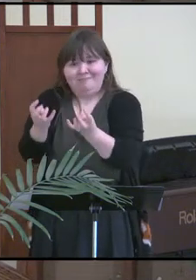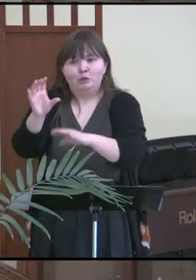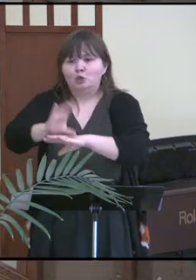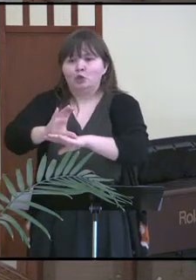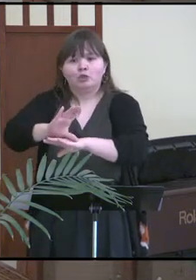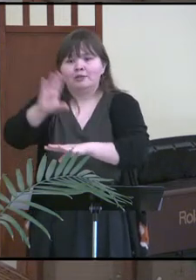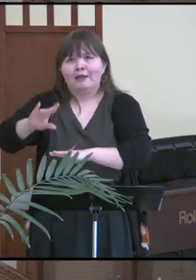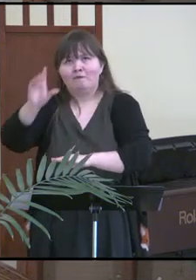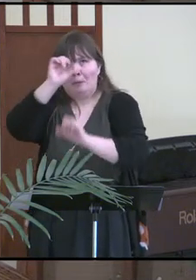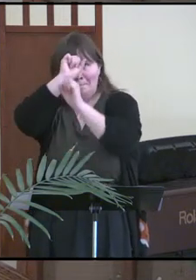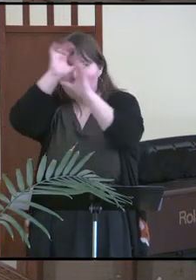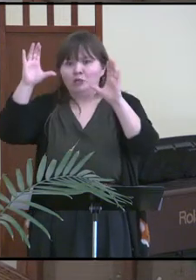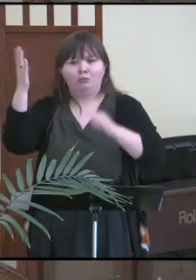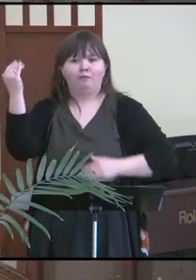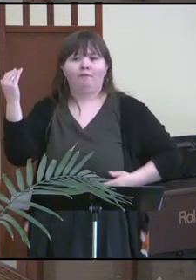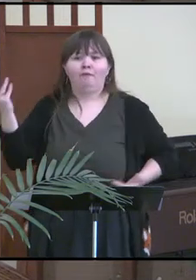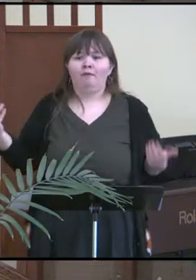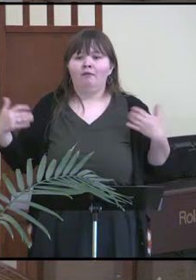never even imagined.